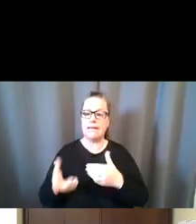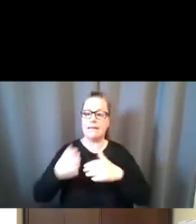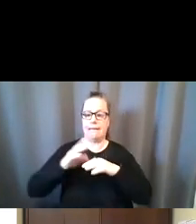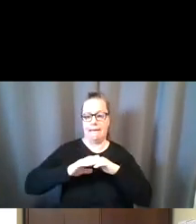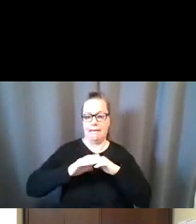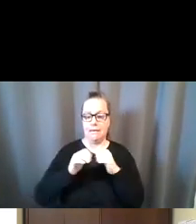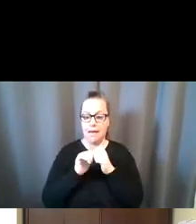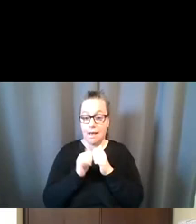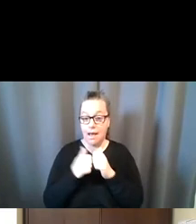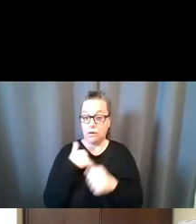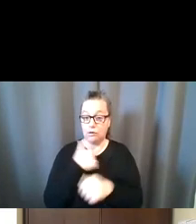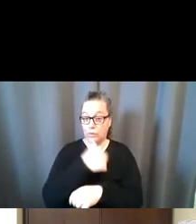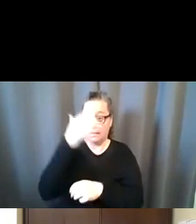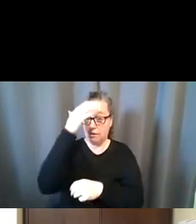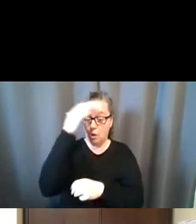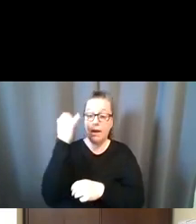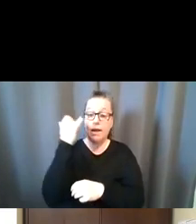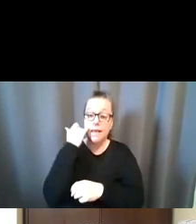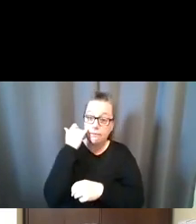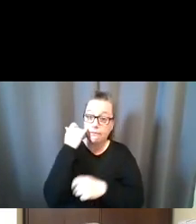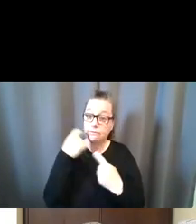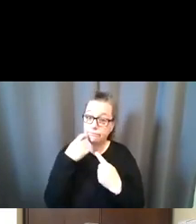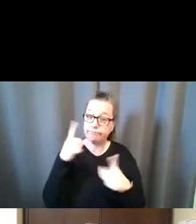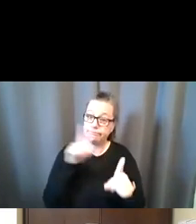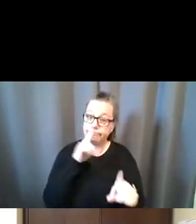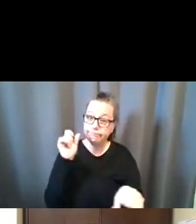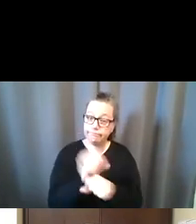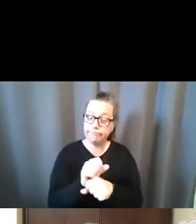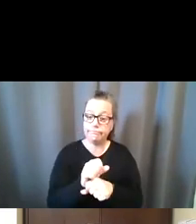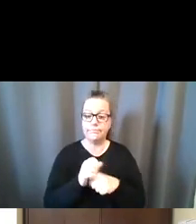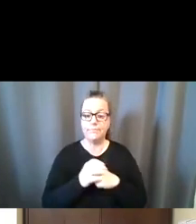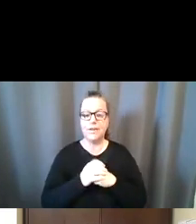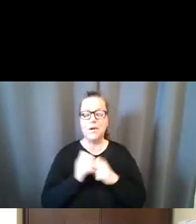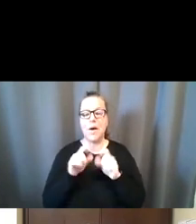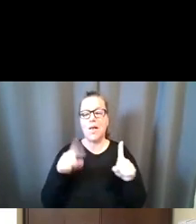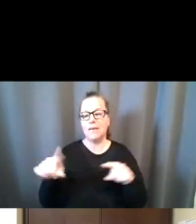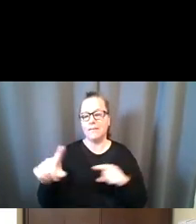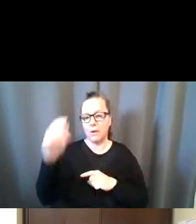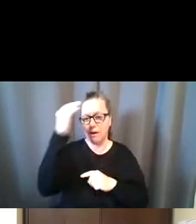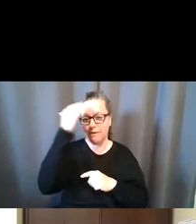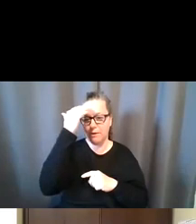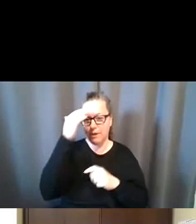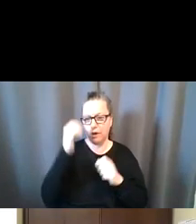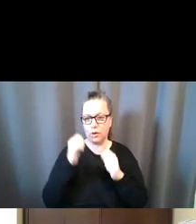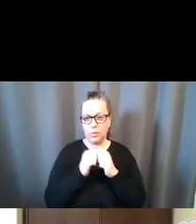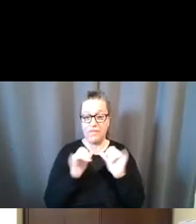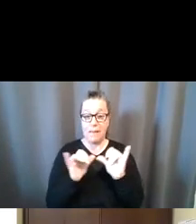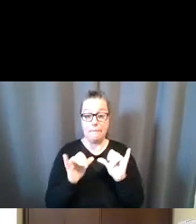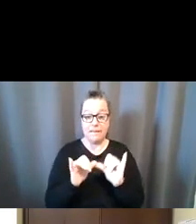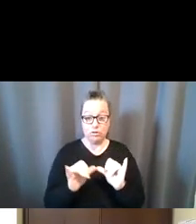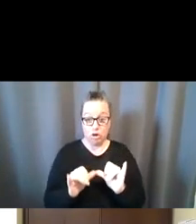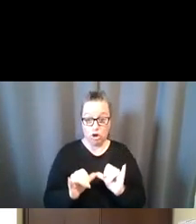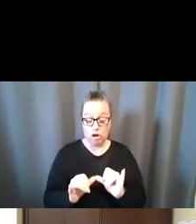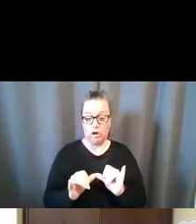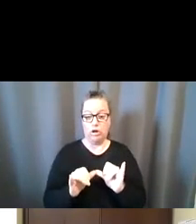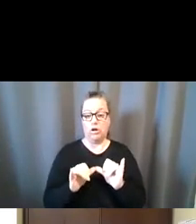And how will we know if we're successful? And if you're all familiar with the putting measurements and